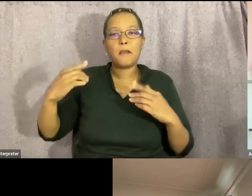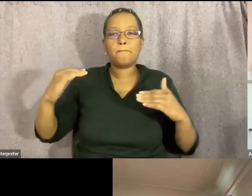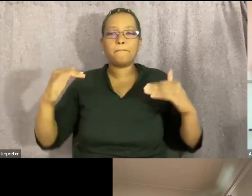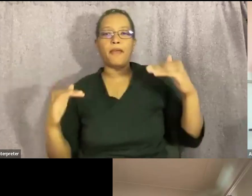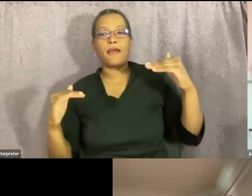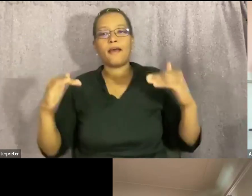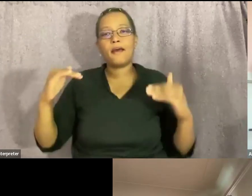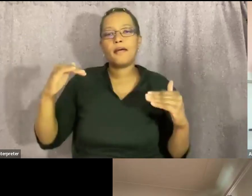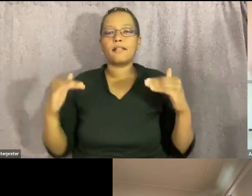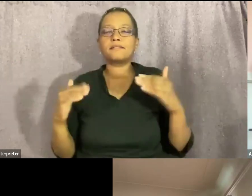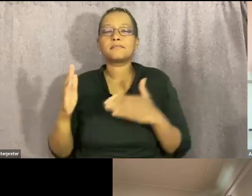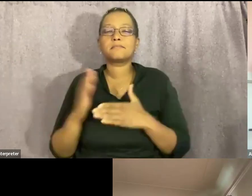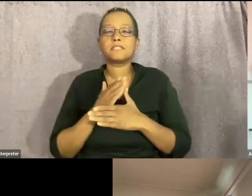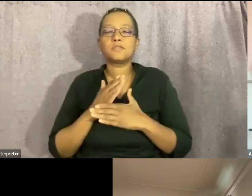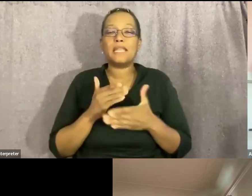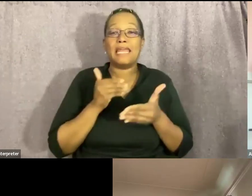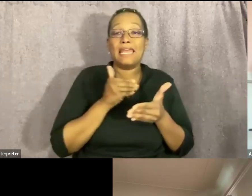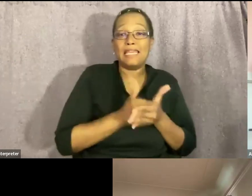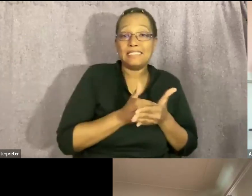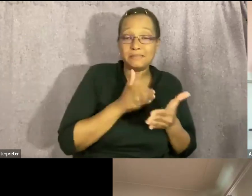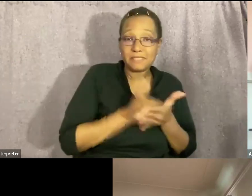of insecurities. And